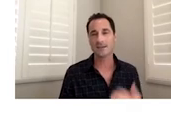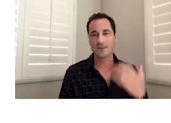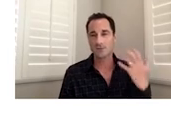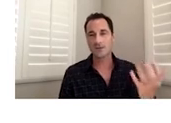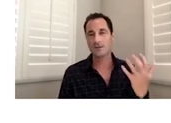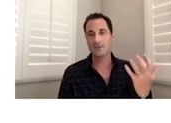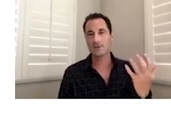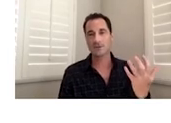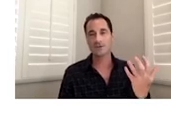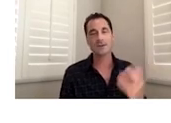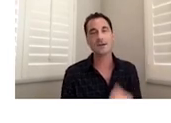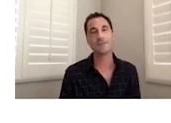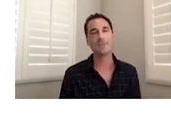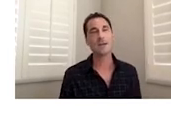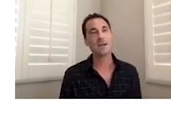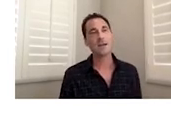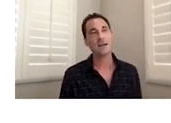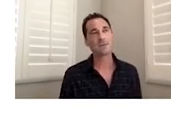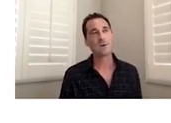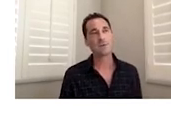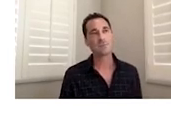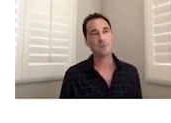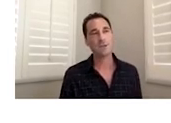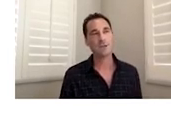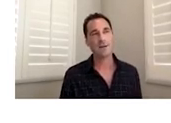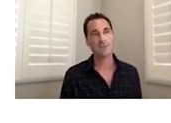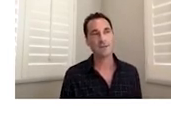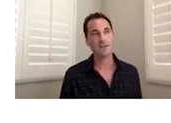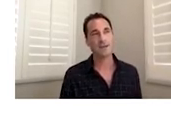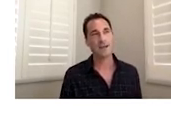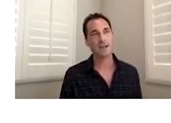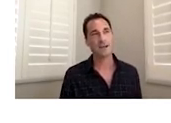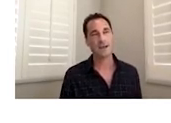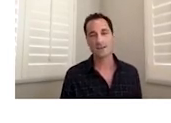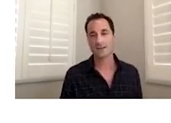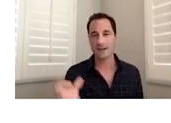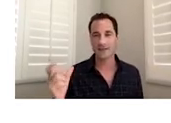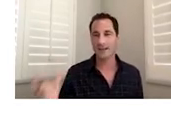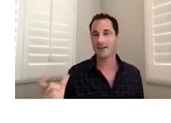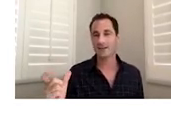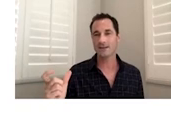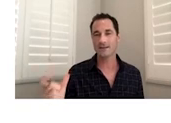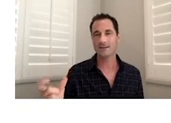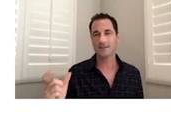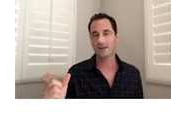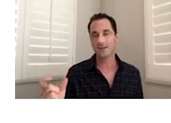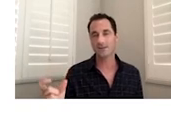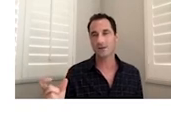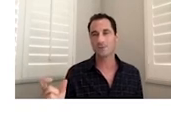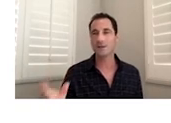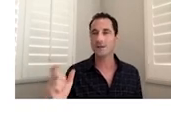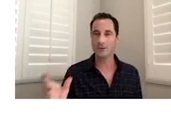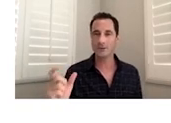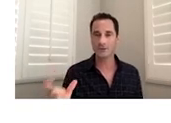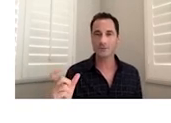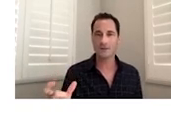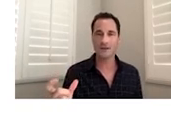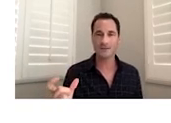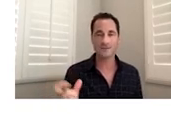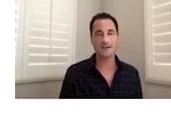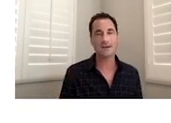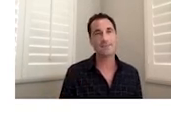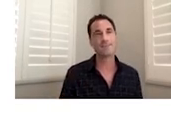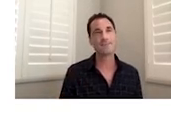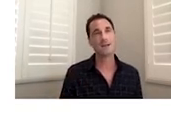just anything that's really emotional. Um, and so I was pretty confident that I could get the ending in a, a really emotional